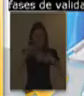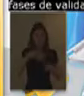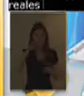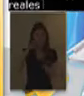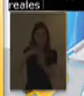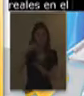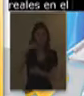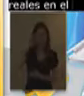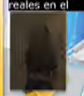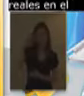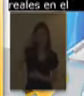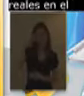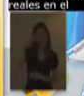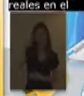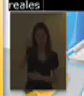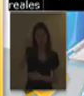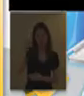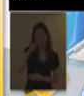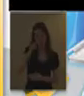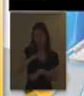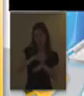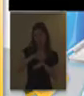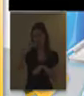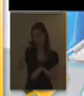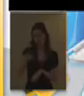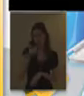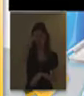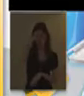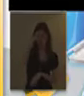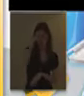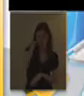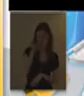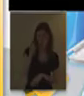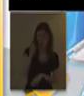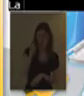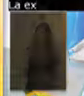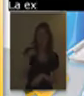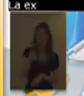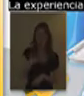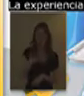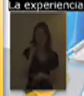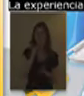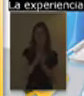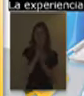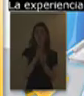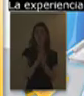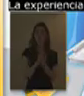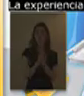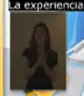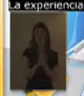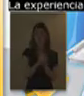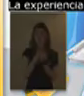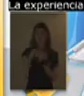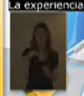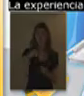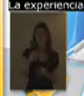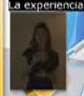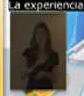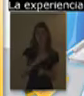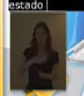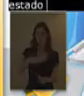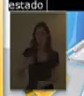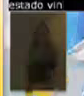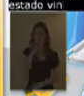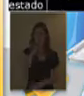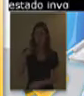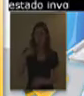users in the center in Salamanca. The pilot experience involved